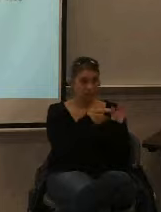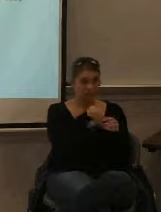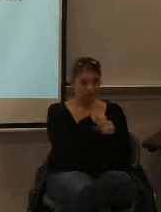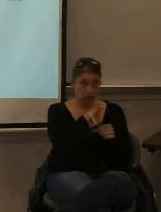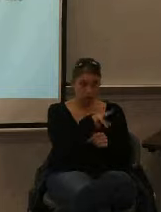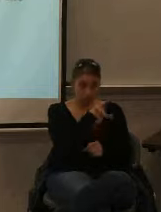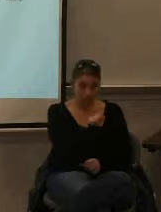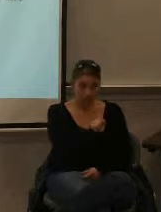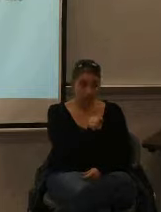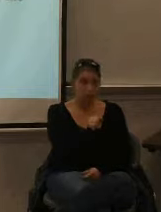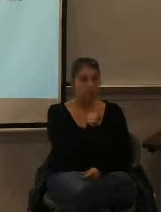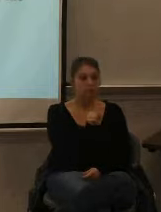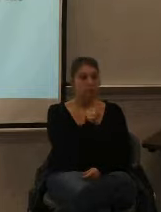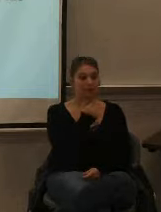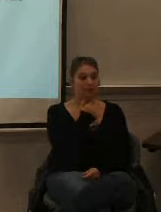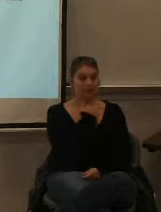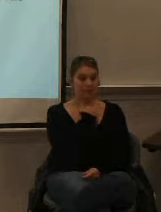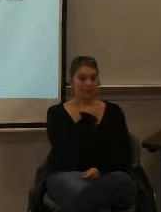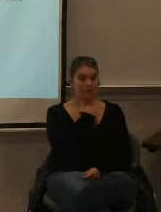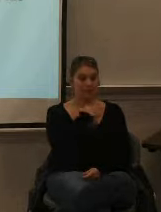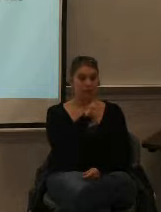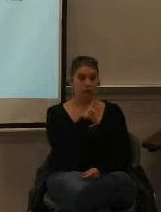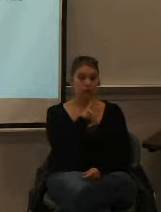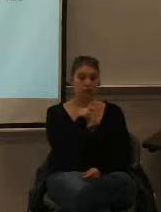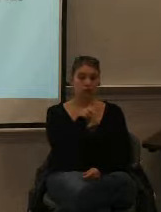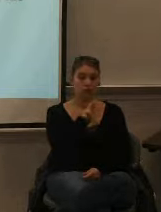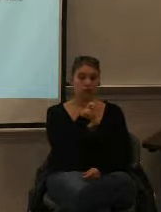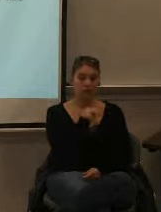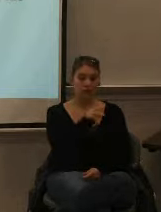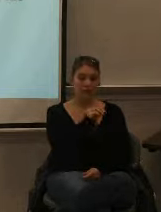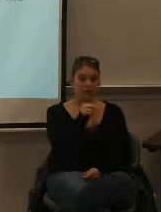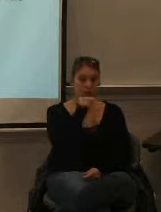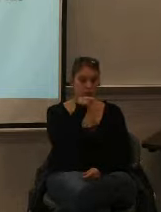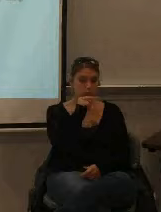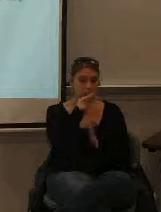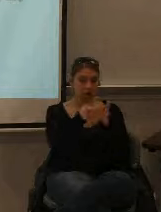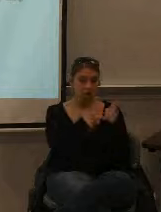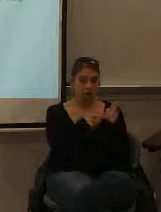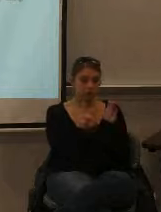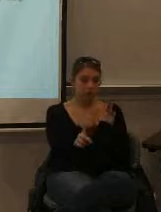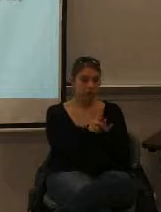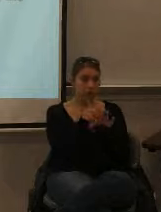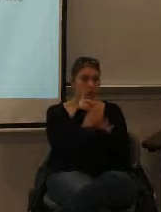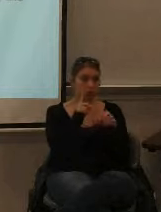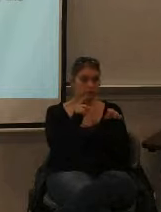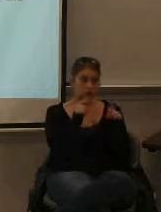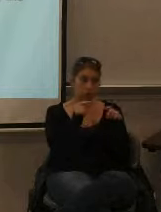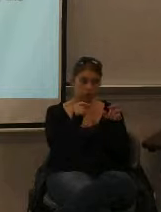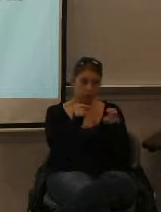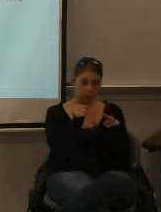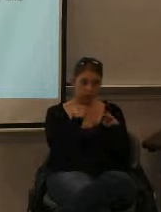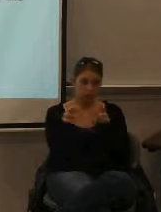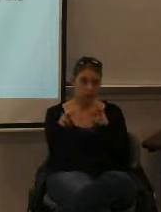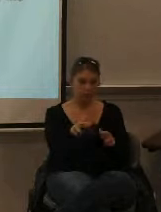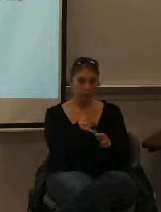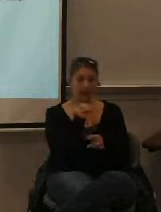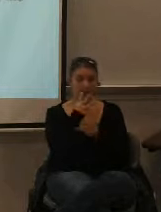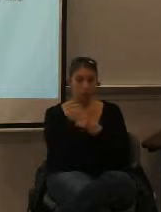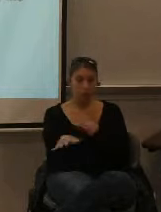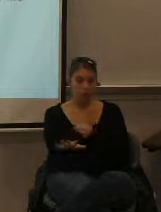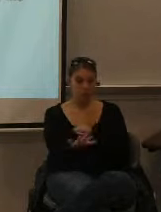the United States, there's actually eutrophication and nutrient criteria coming up for streams, rivers, and wetlands, as well